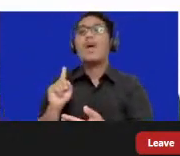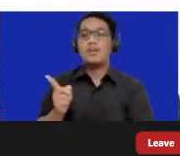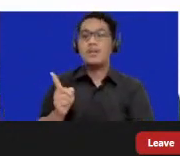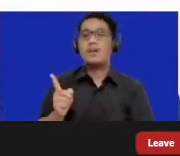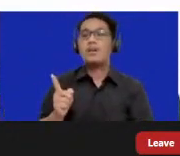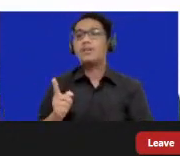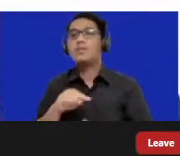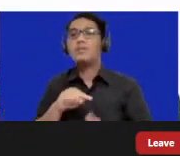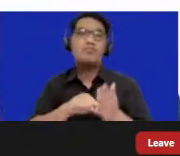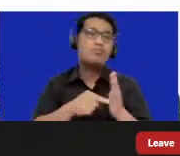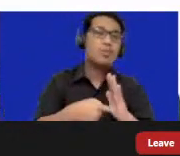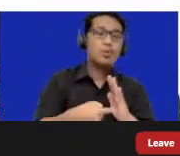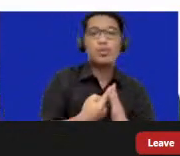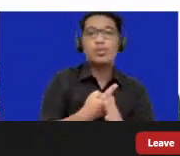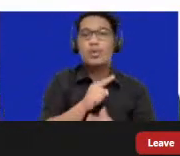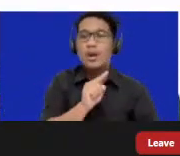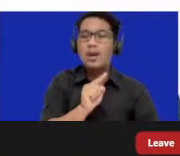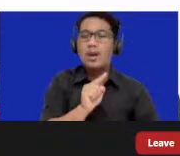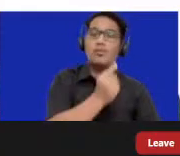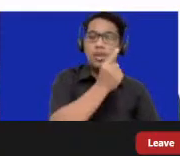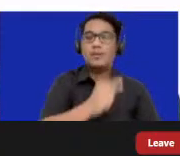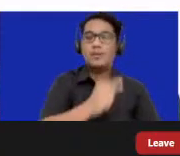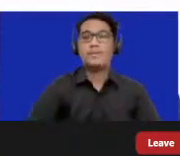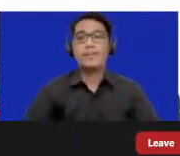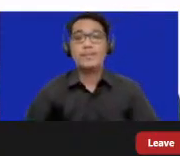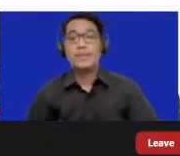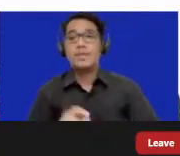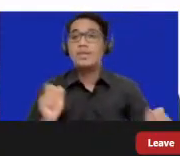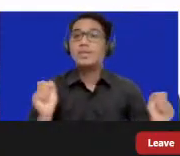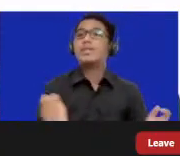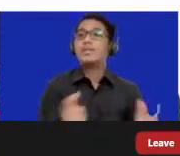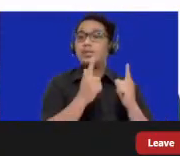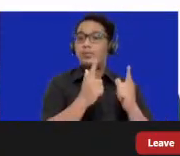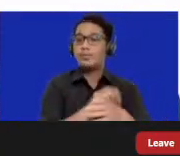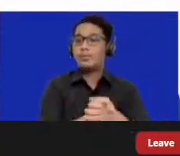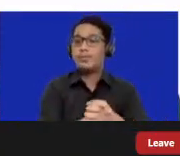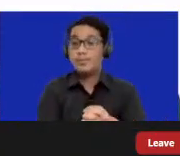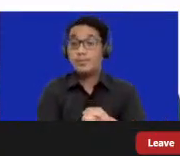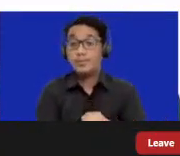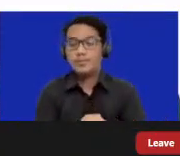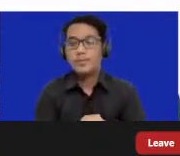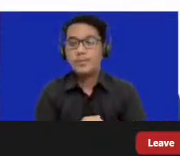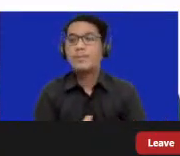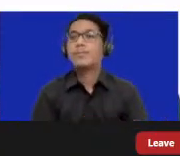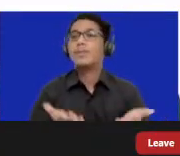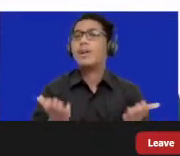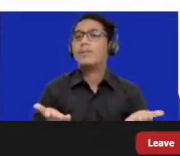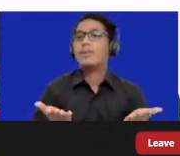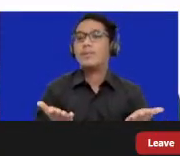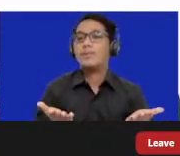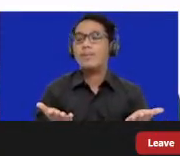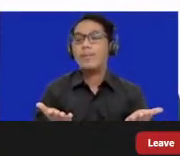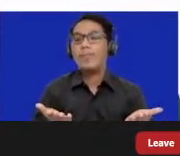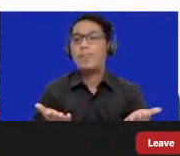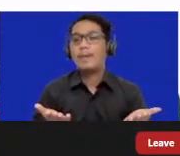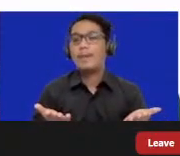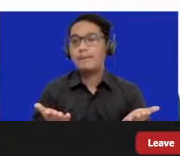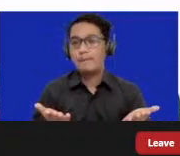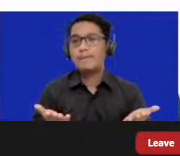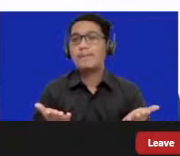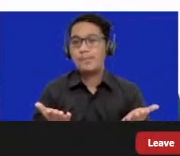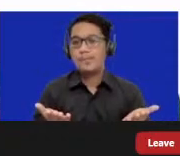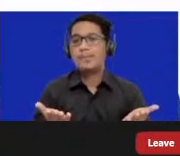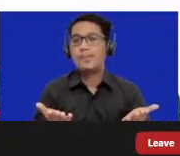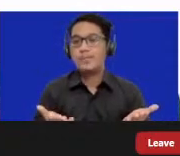sense for what do I have to do? What can I contribute for my community? And